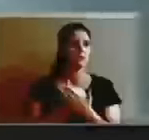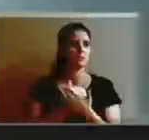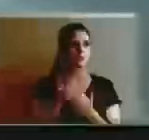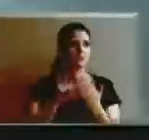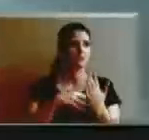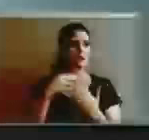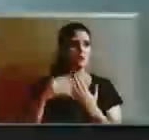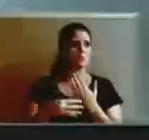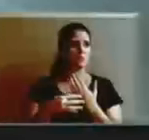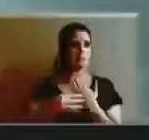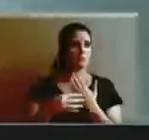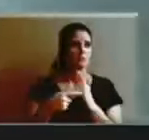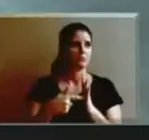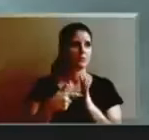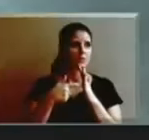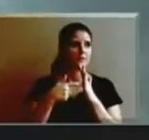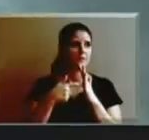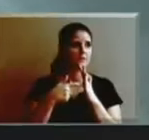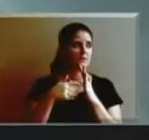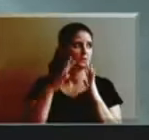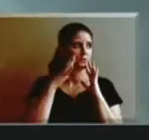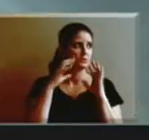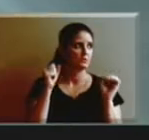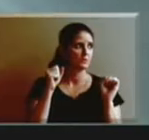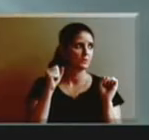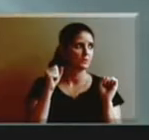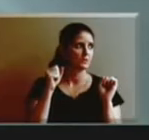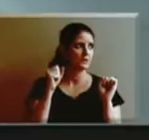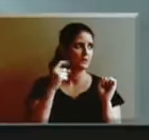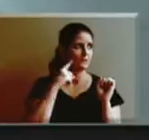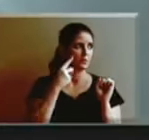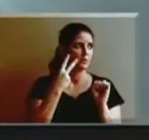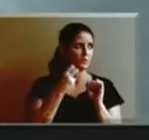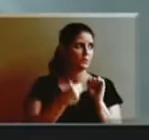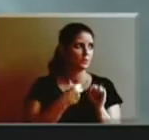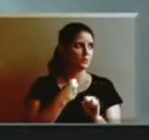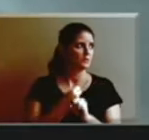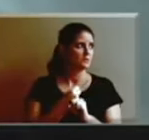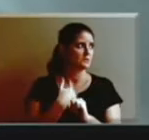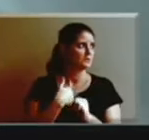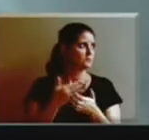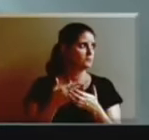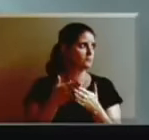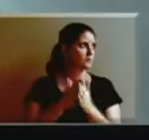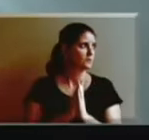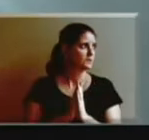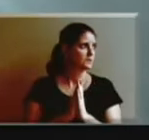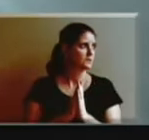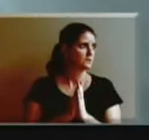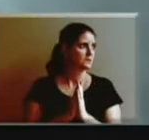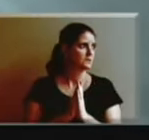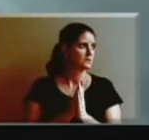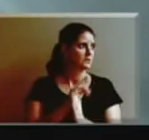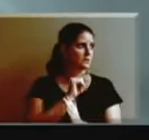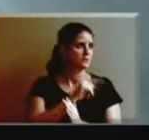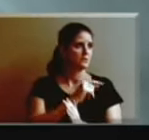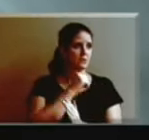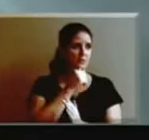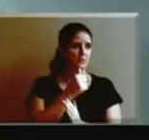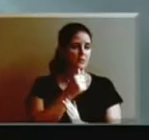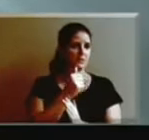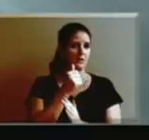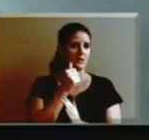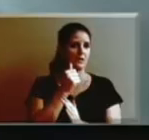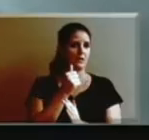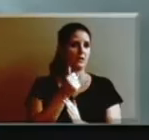need to make the point that the superintendent for the past 2 years has requested that the board not consider that she get a